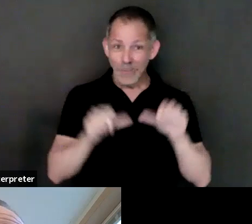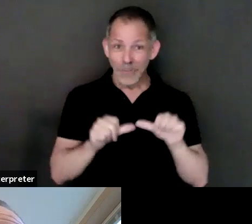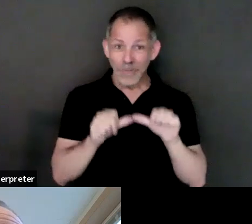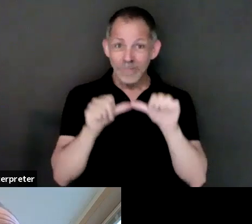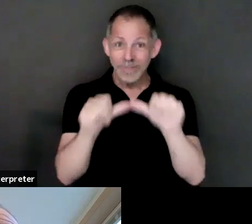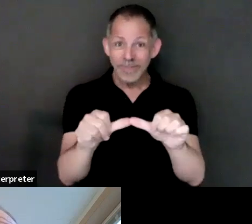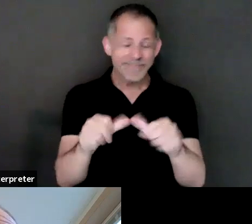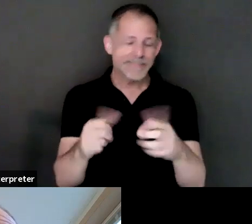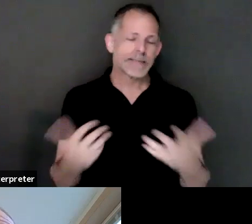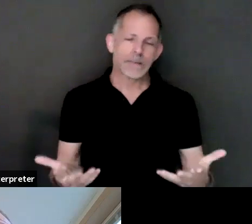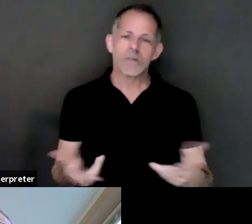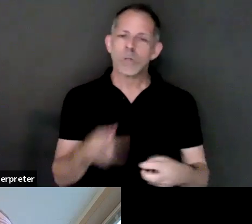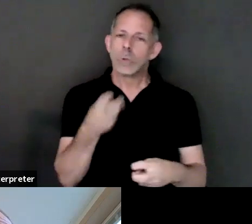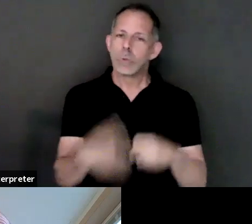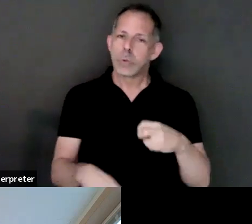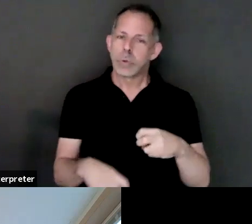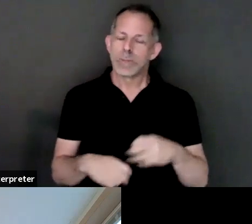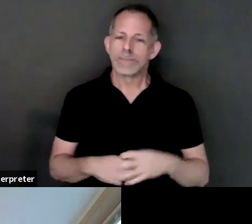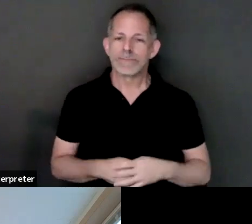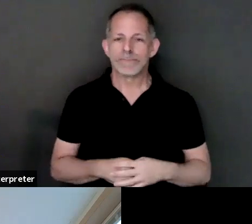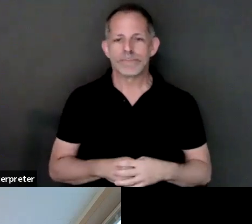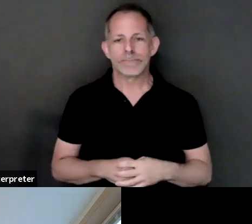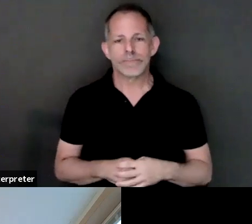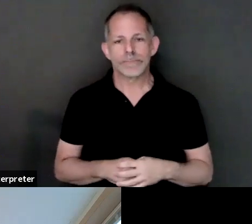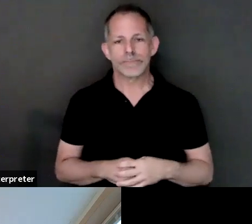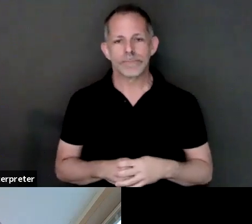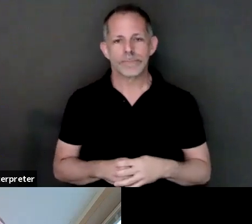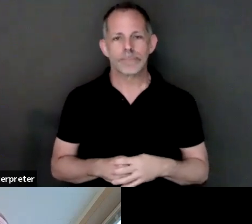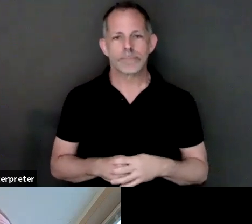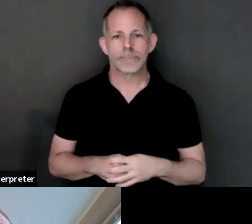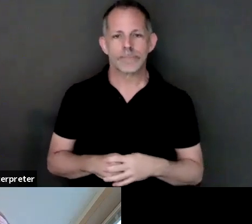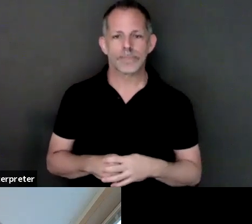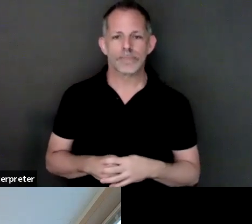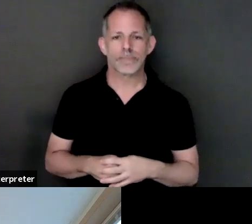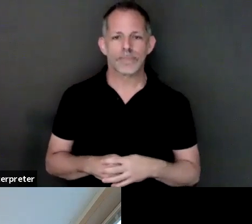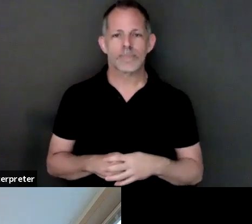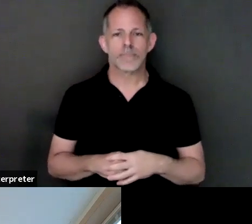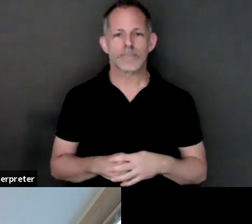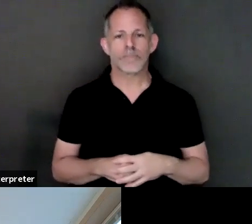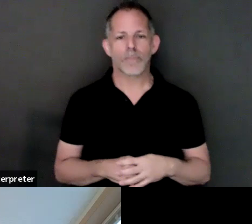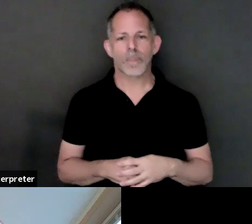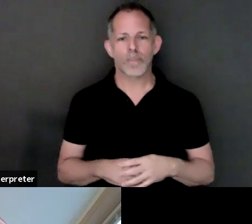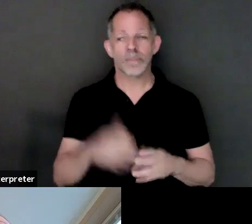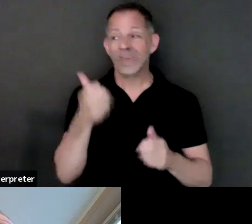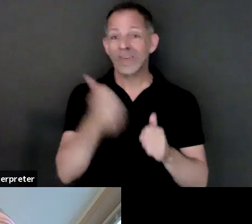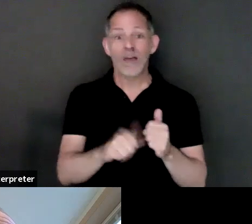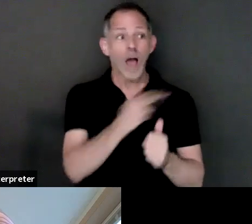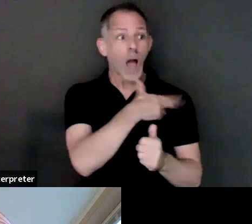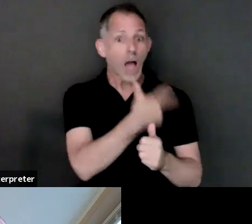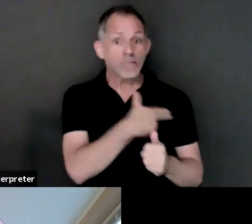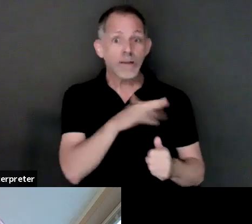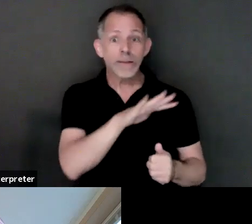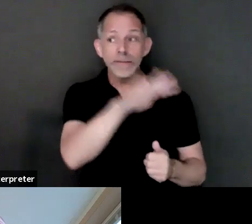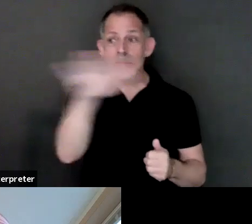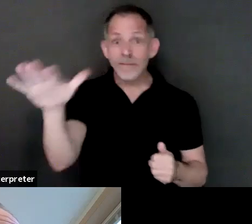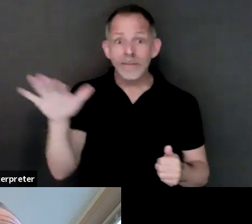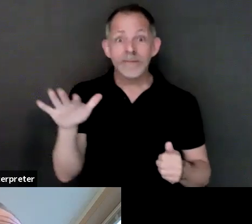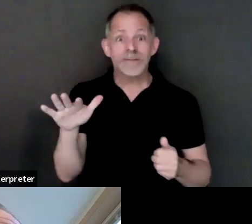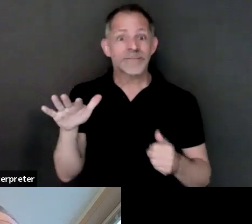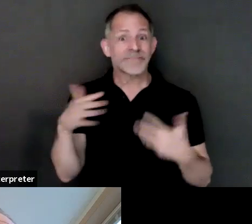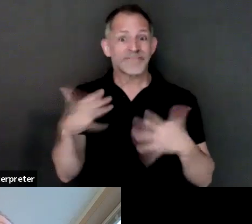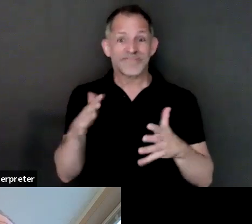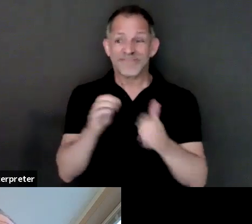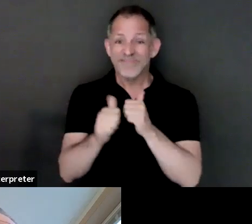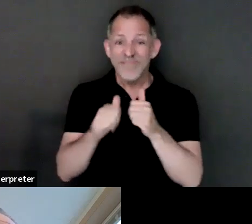every facility is competing for staff with other facilities, both in the region and outside the region, who might be,